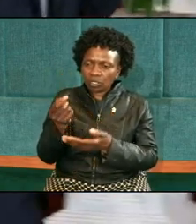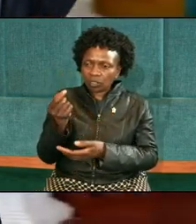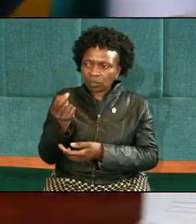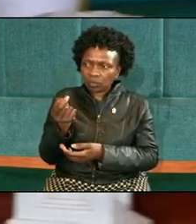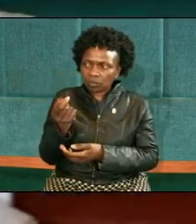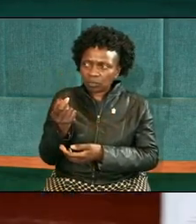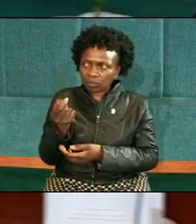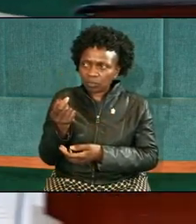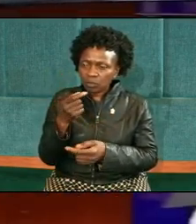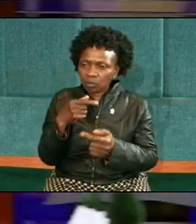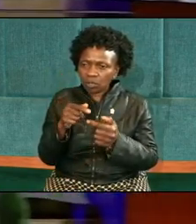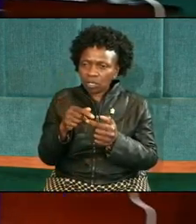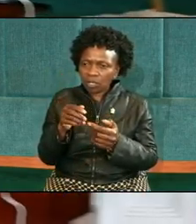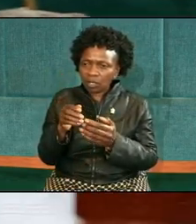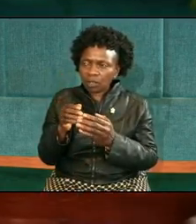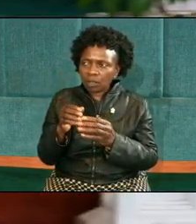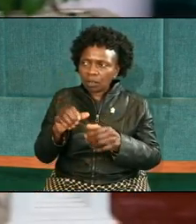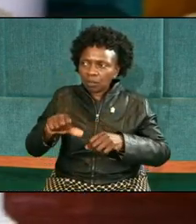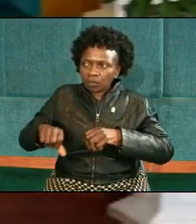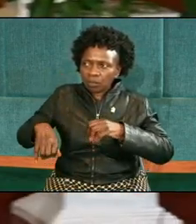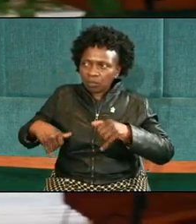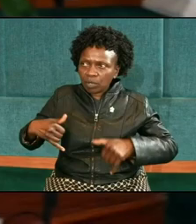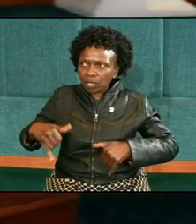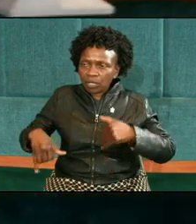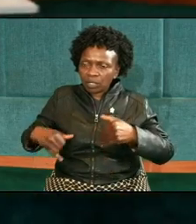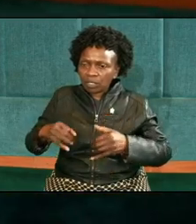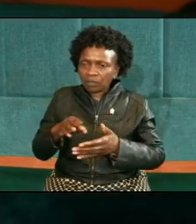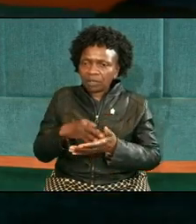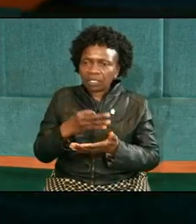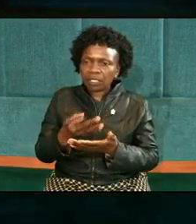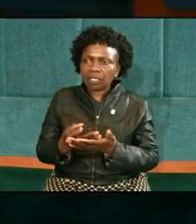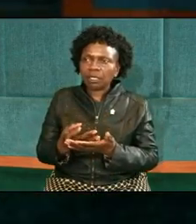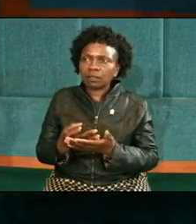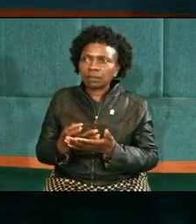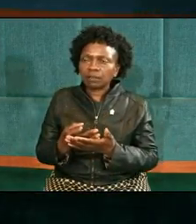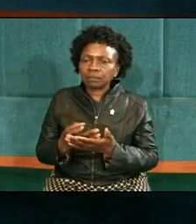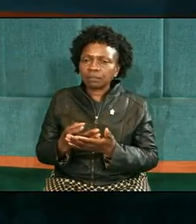And while playing at recess time, she fainted.